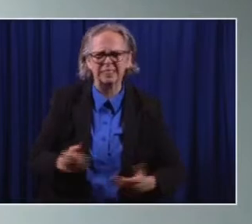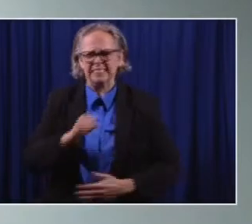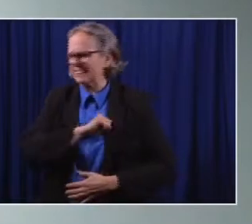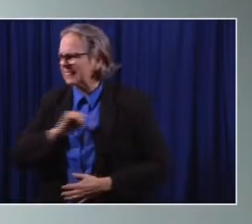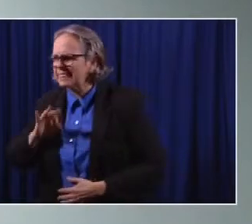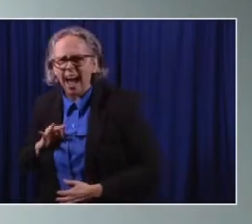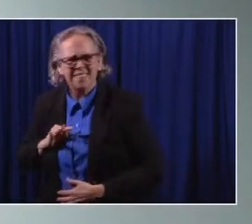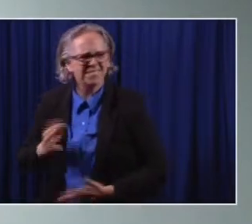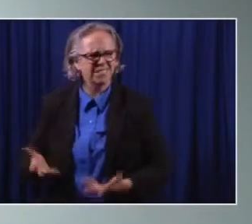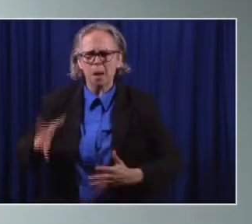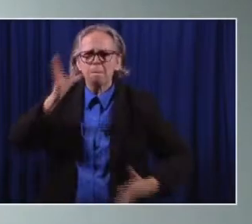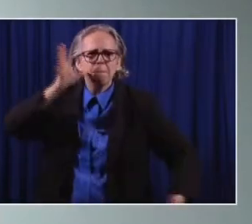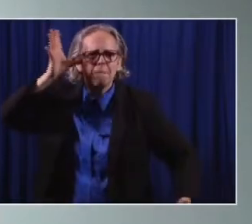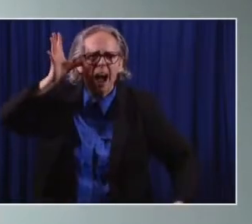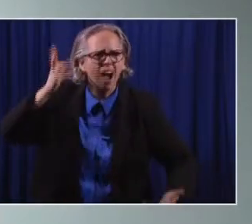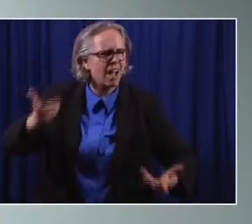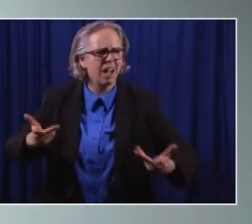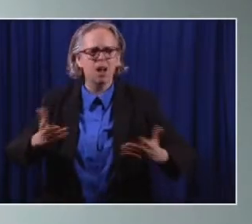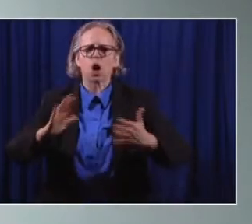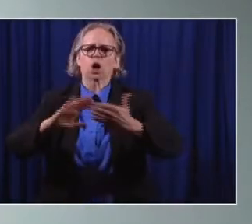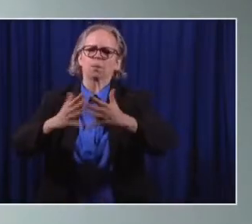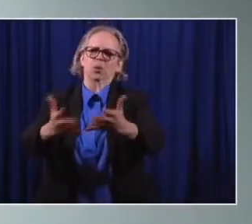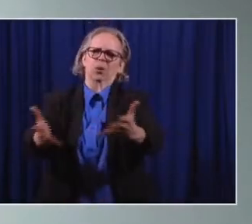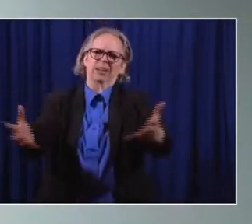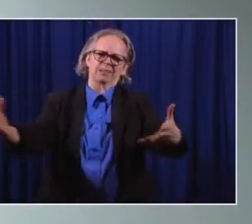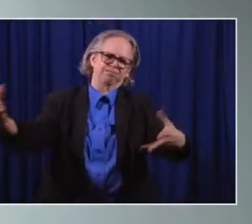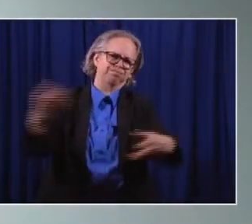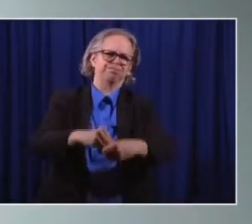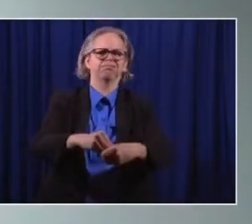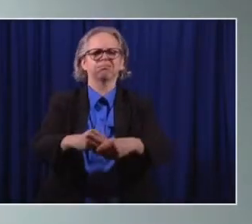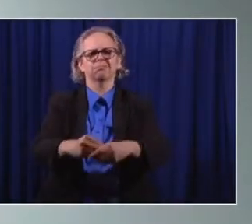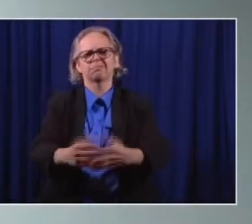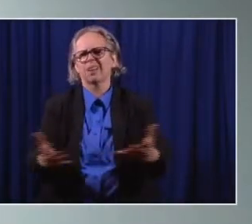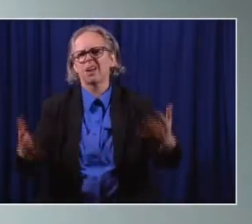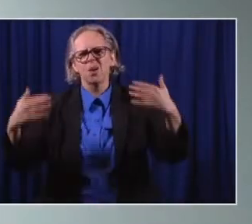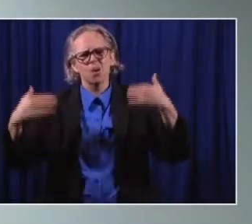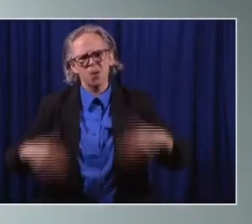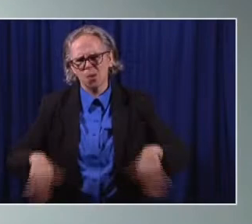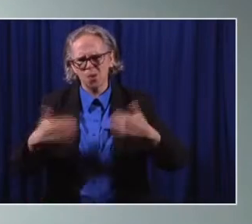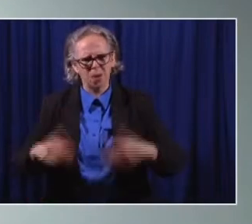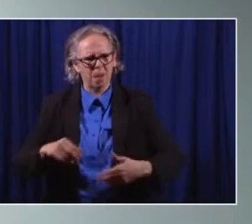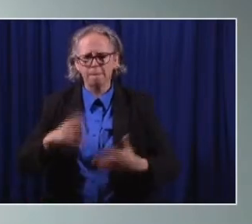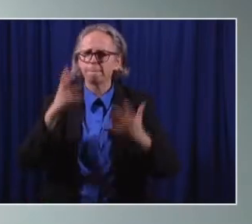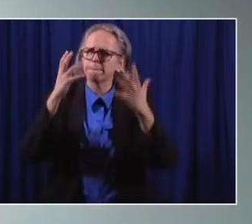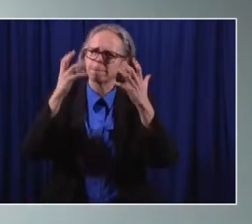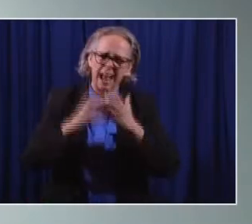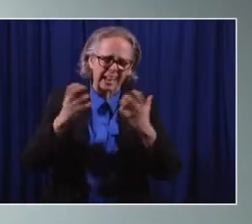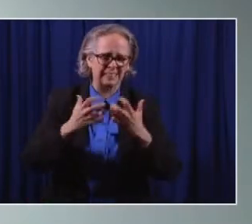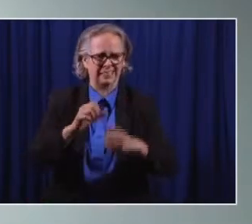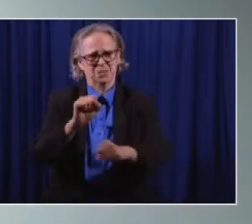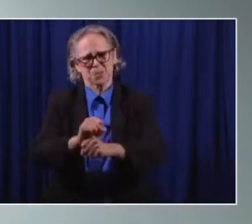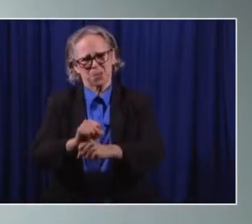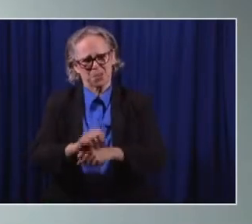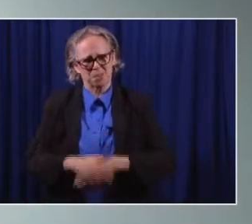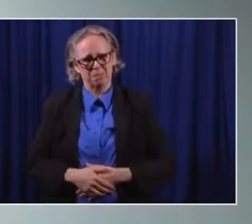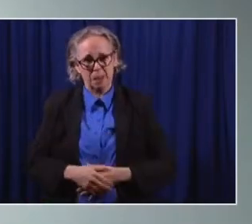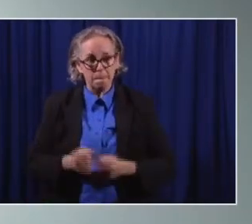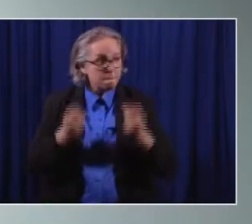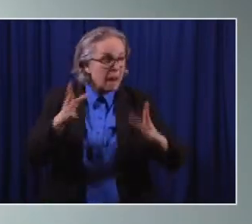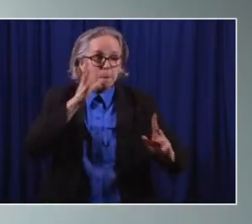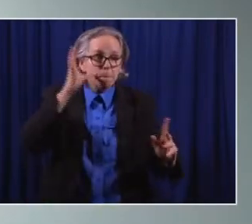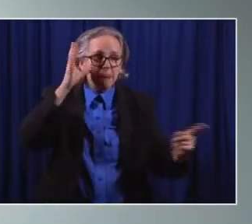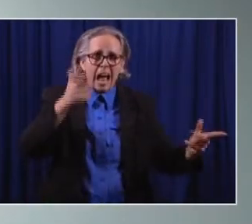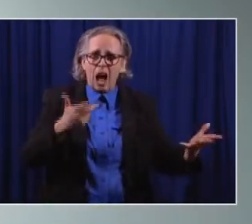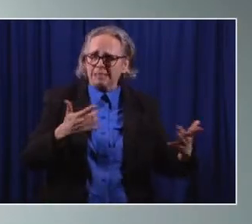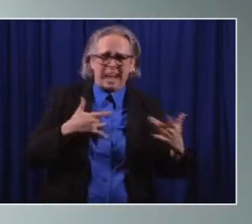and our community. Our students are doing an amazing job. One of the big things was they were worried, a lot of the parents were worried that they couldn't wear